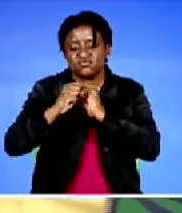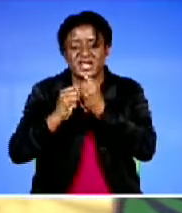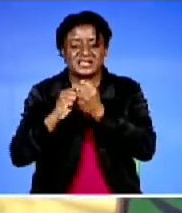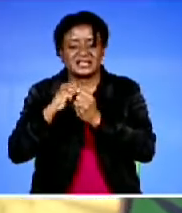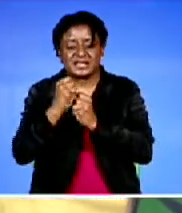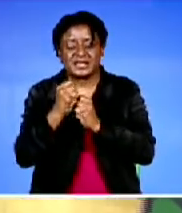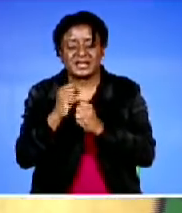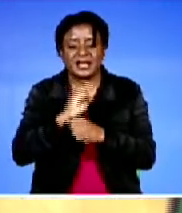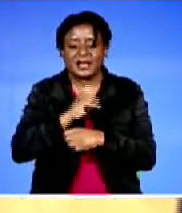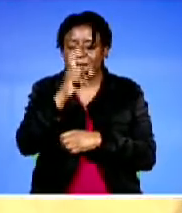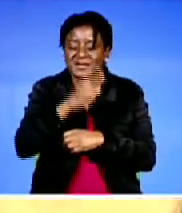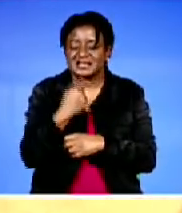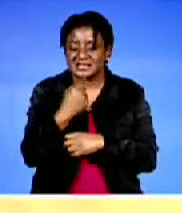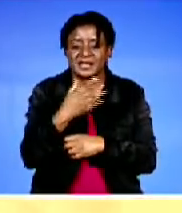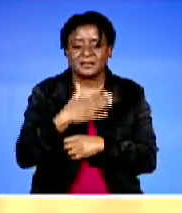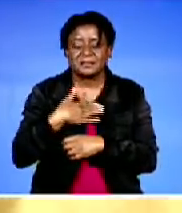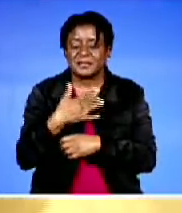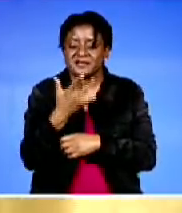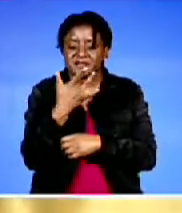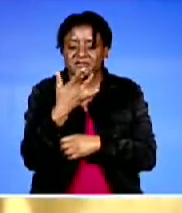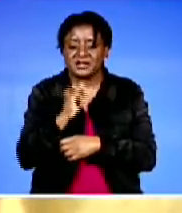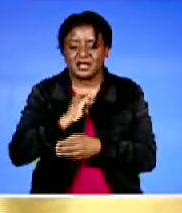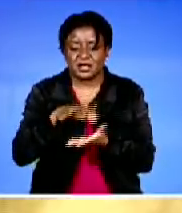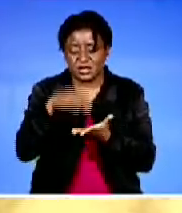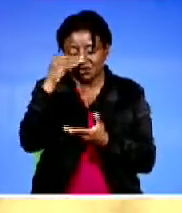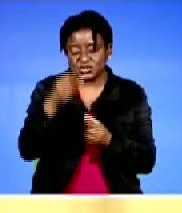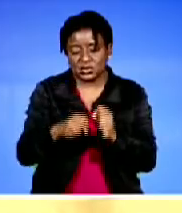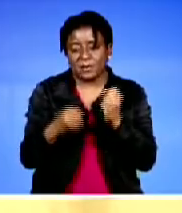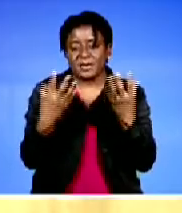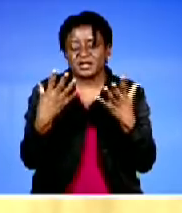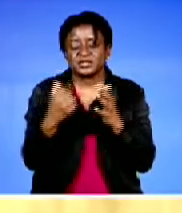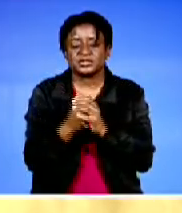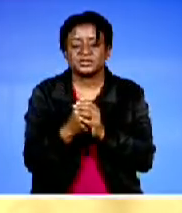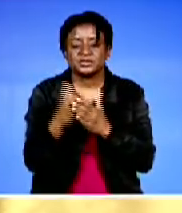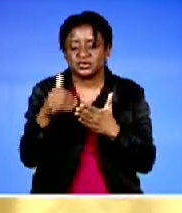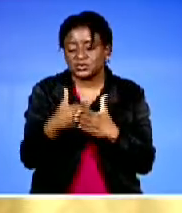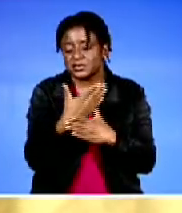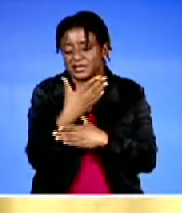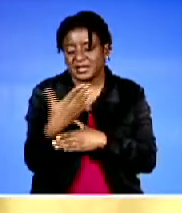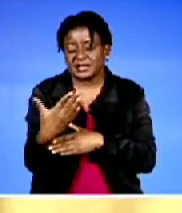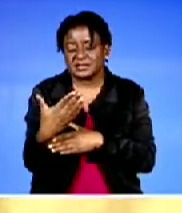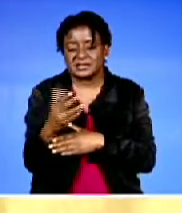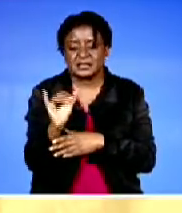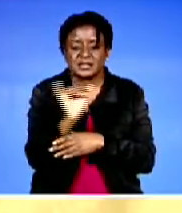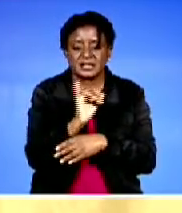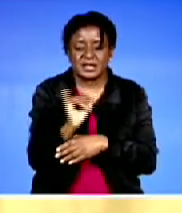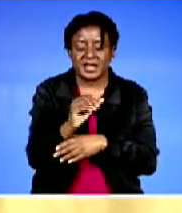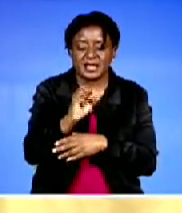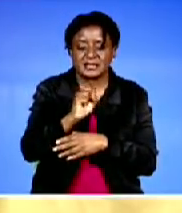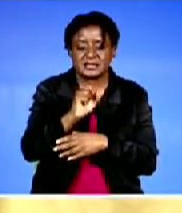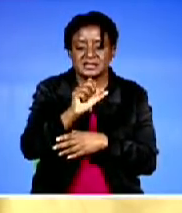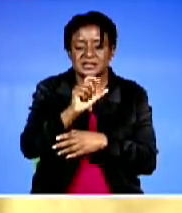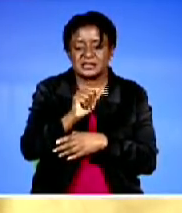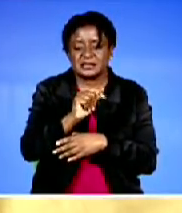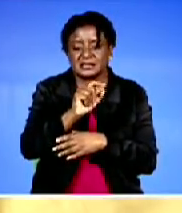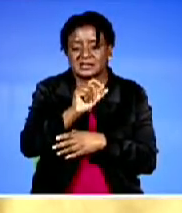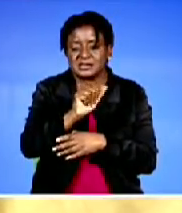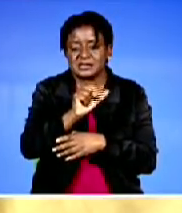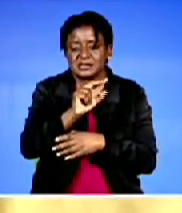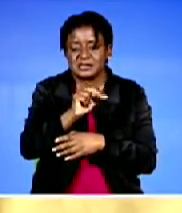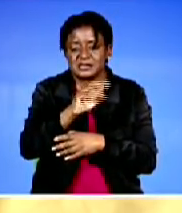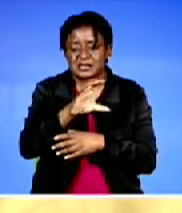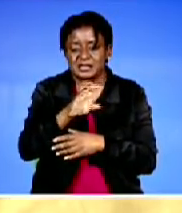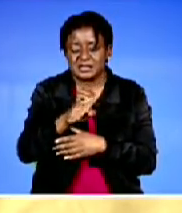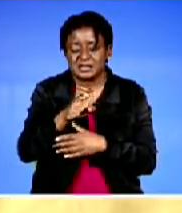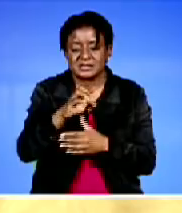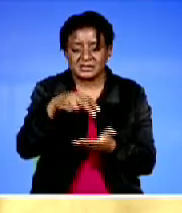I must say, was my favorite. I learned so much new things, like stance and just different